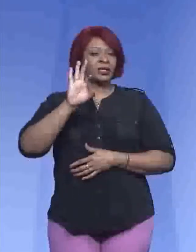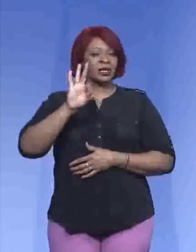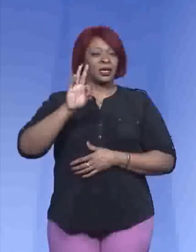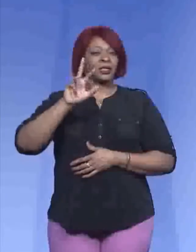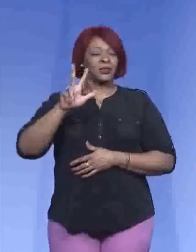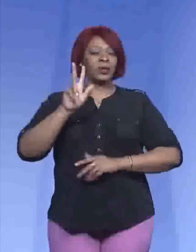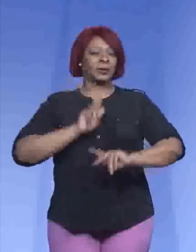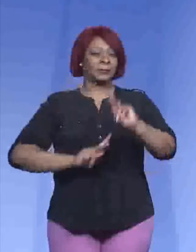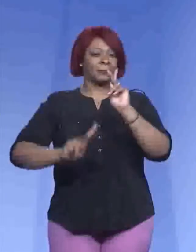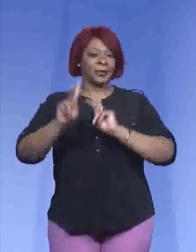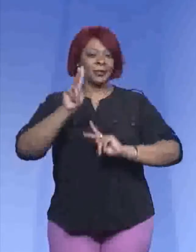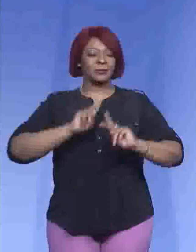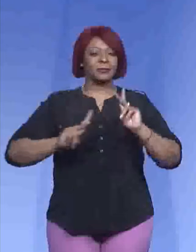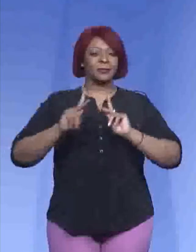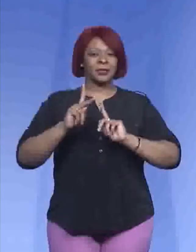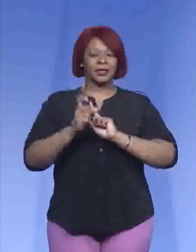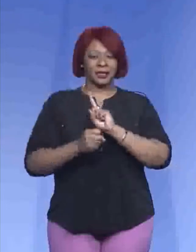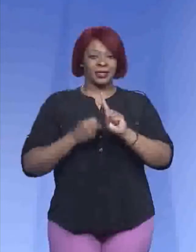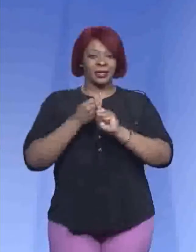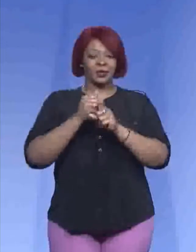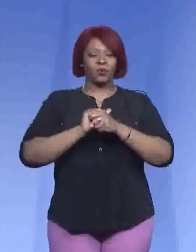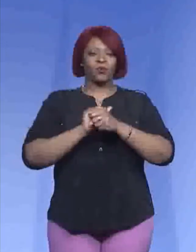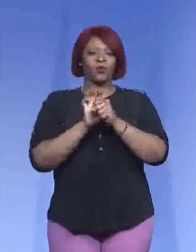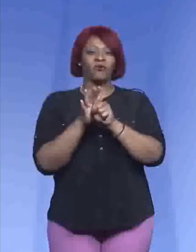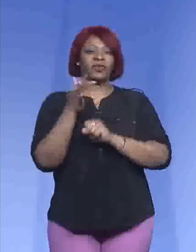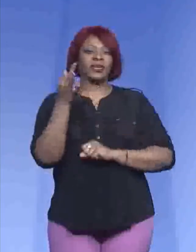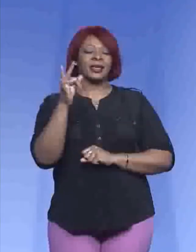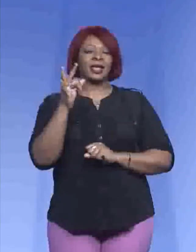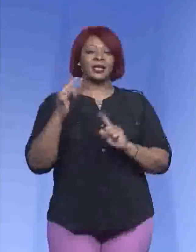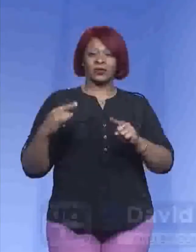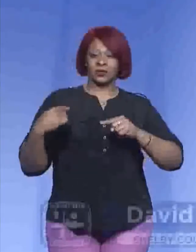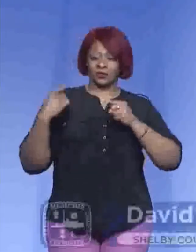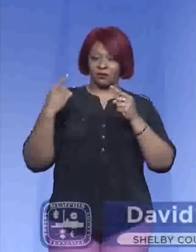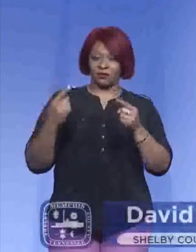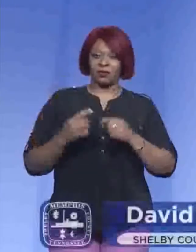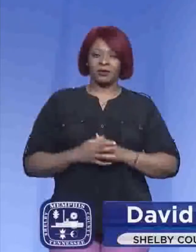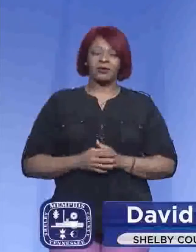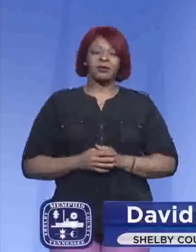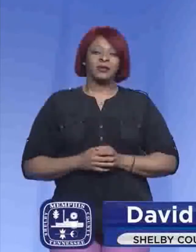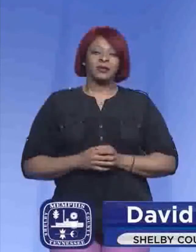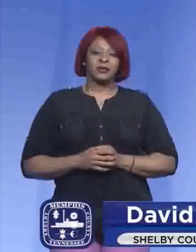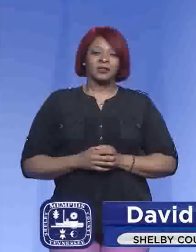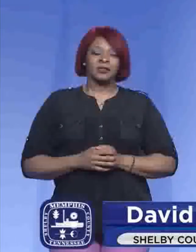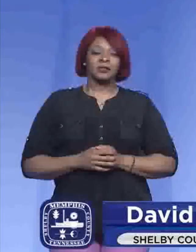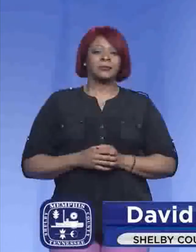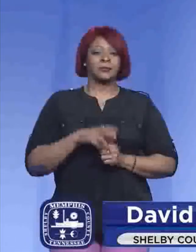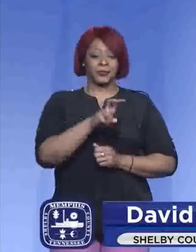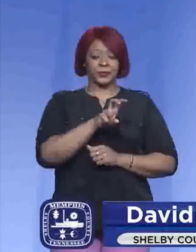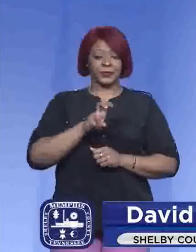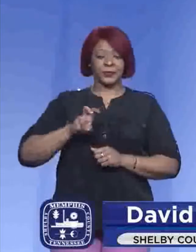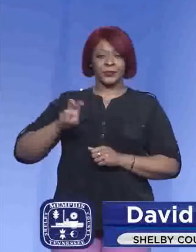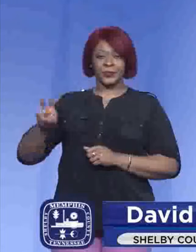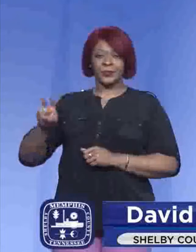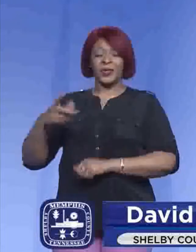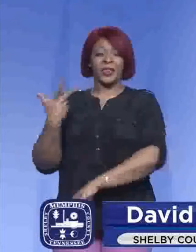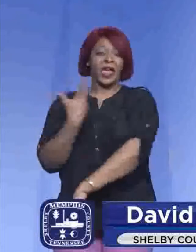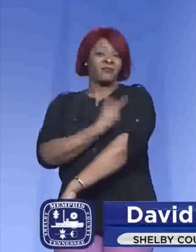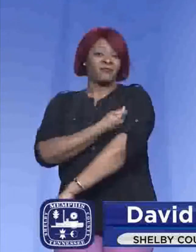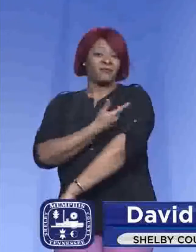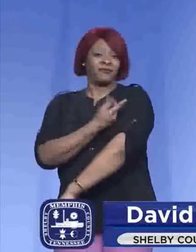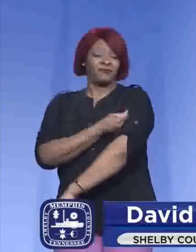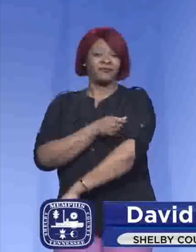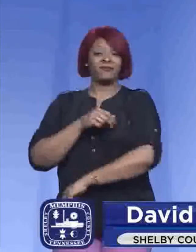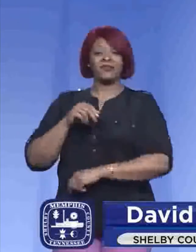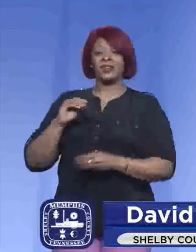775,693 people have been diagnosed with COVID-19 so far. Switching over to vaccine numbers